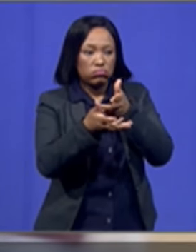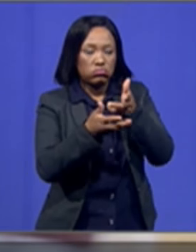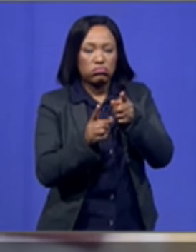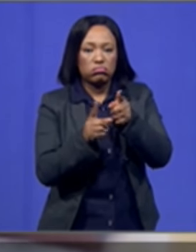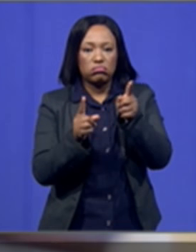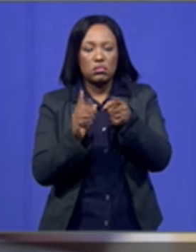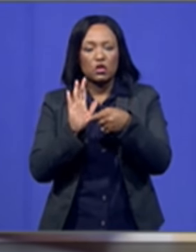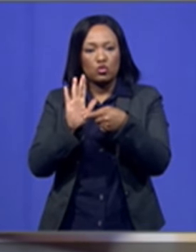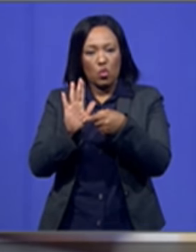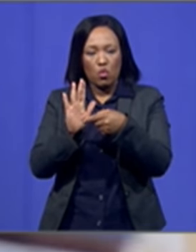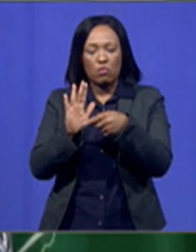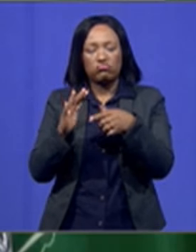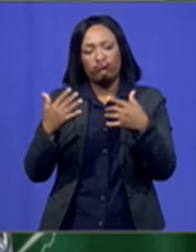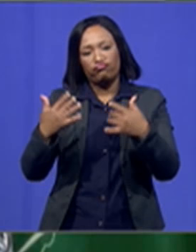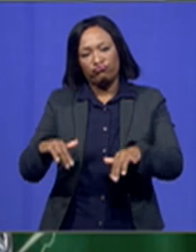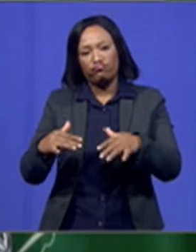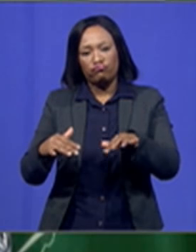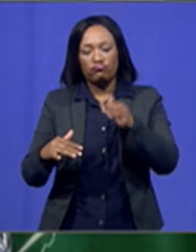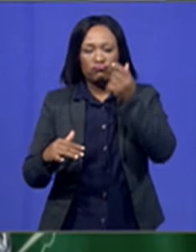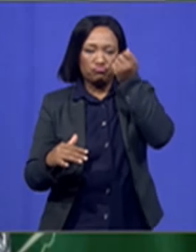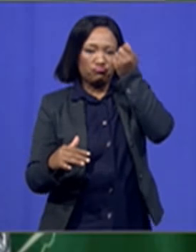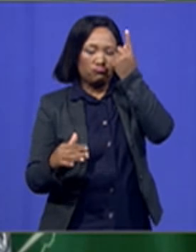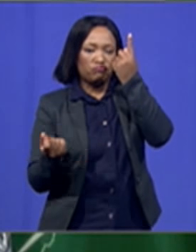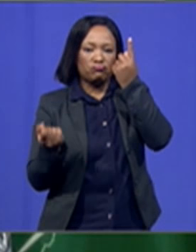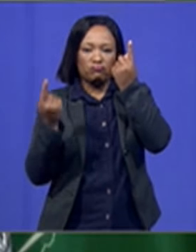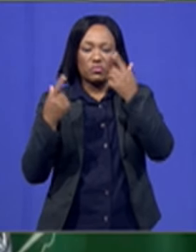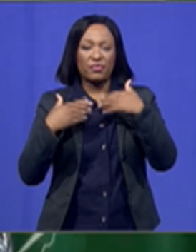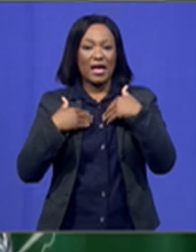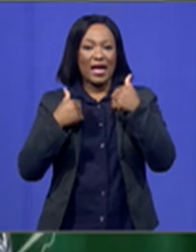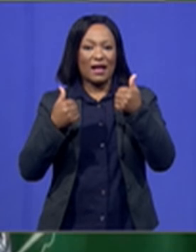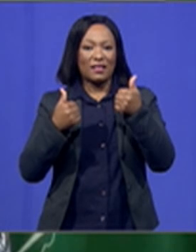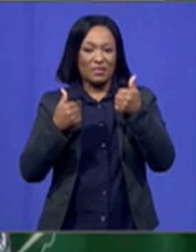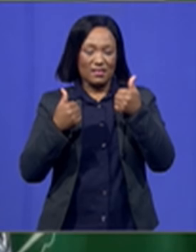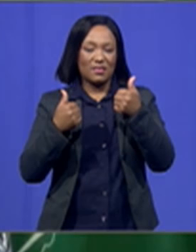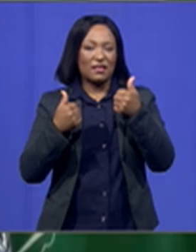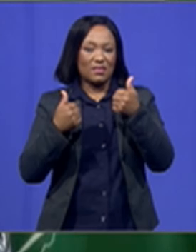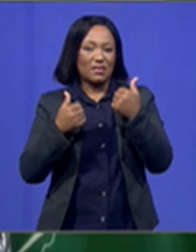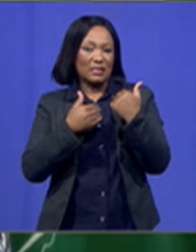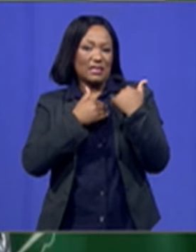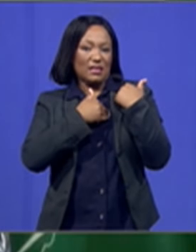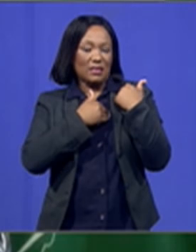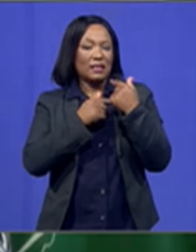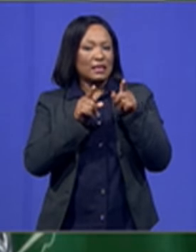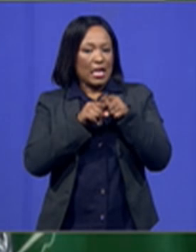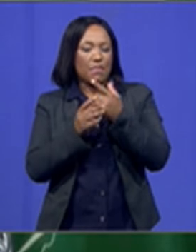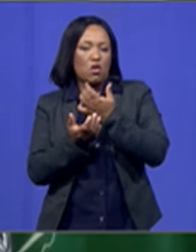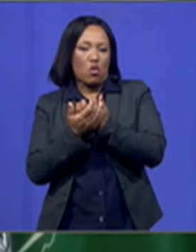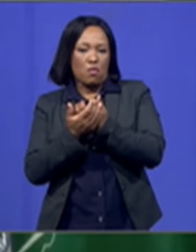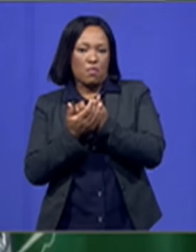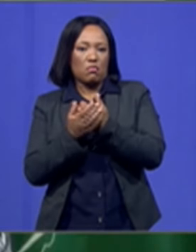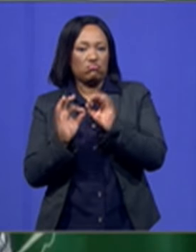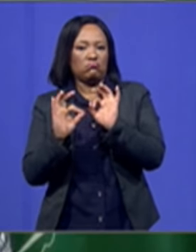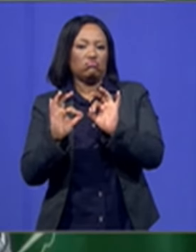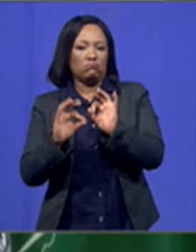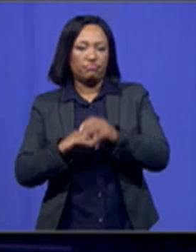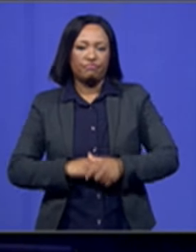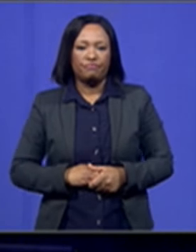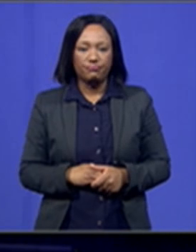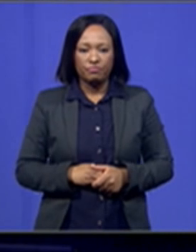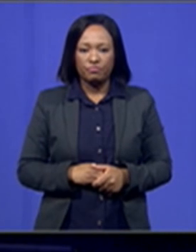reflects a growing understanding that health security is also economic security.